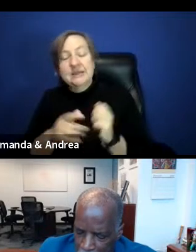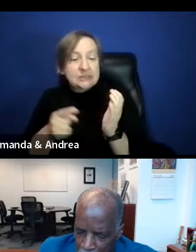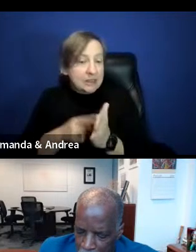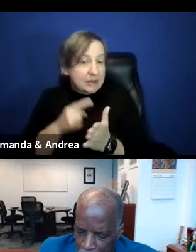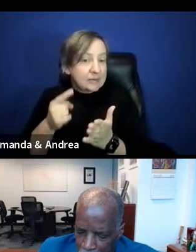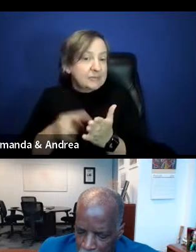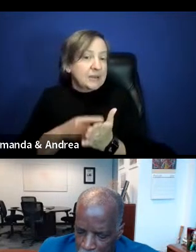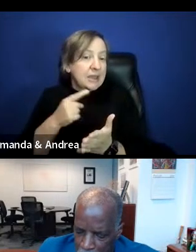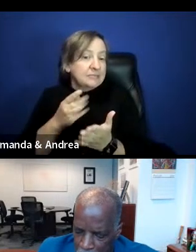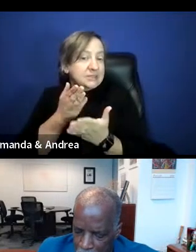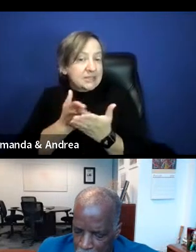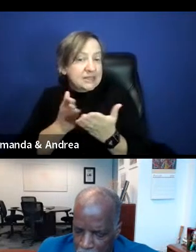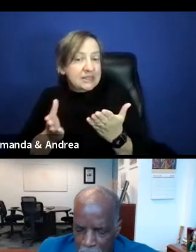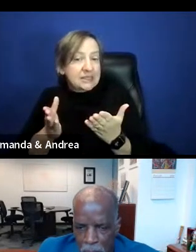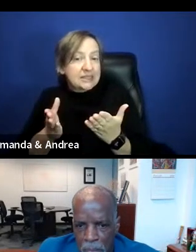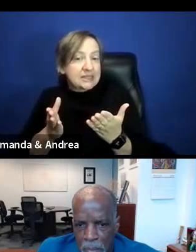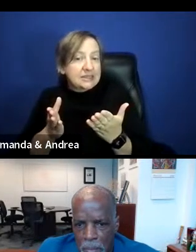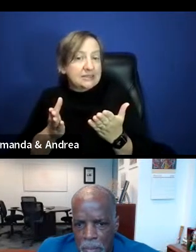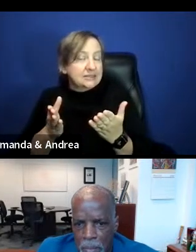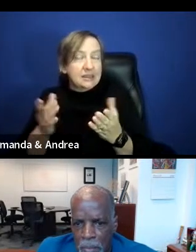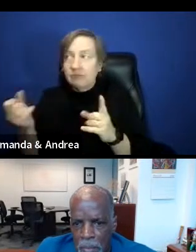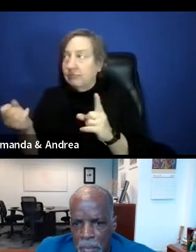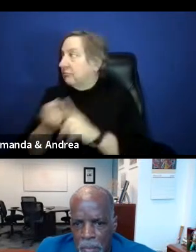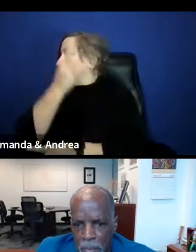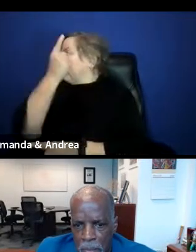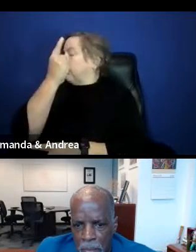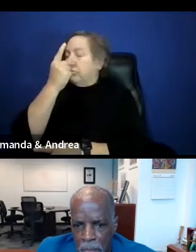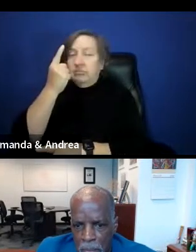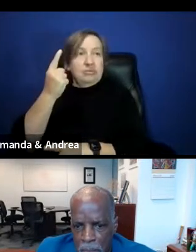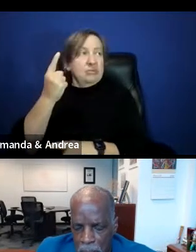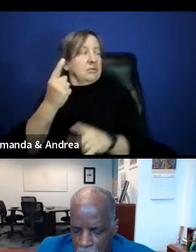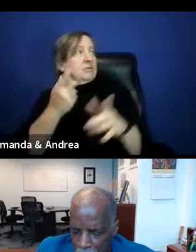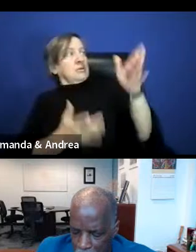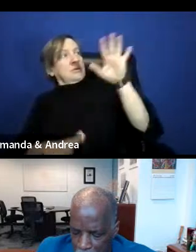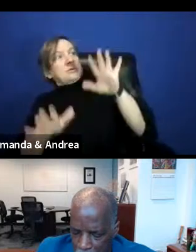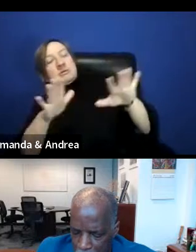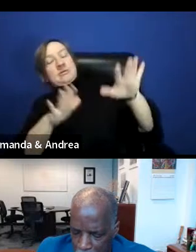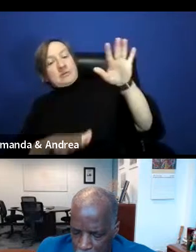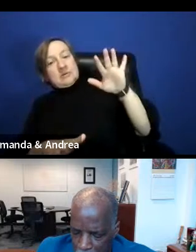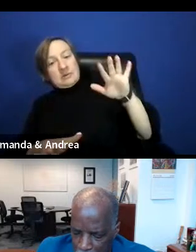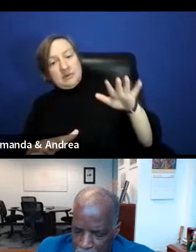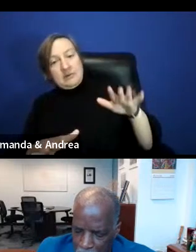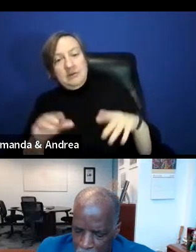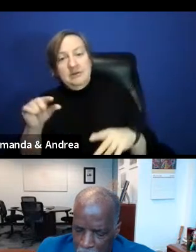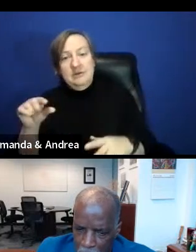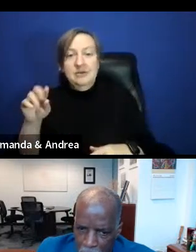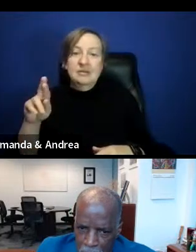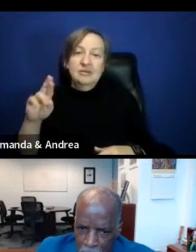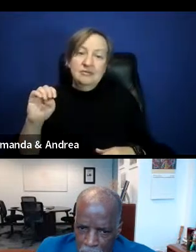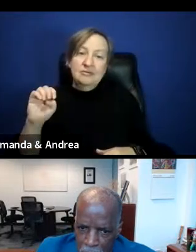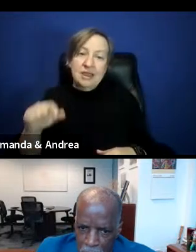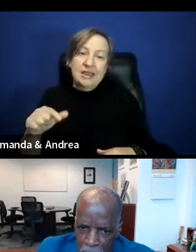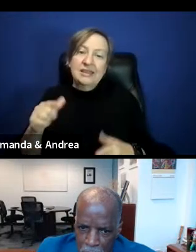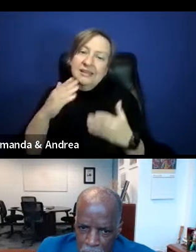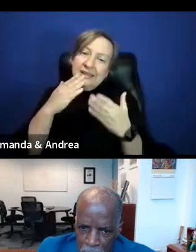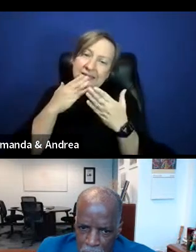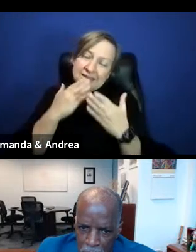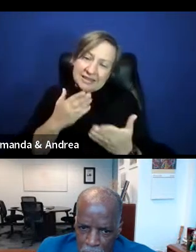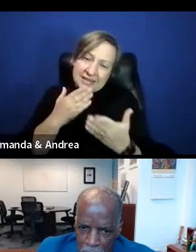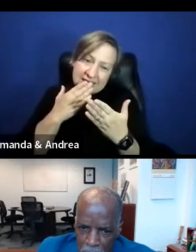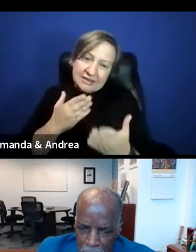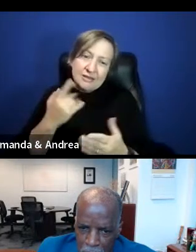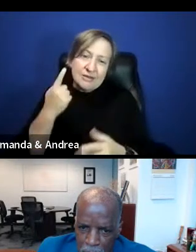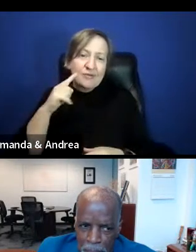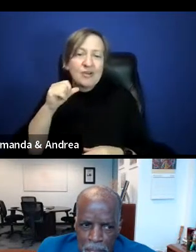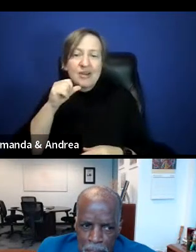sometimes stuff comes out of left field at you. And Greg, I just want to thank you for